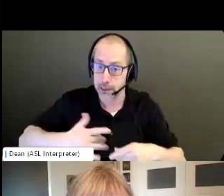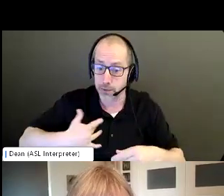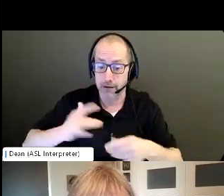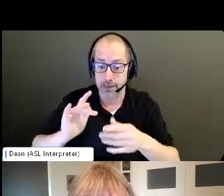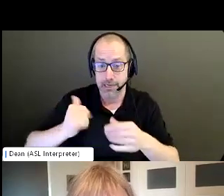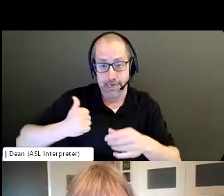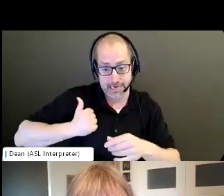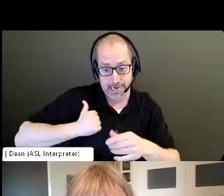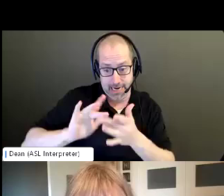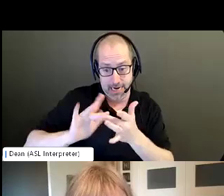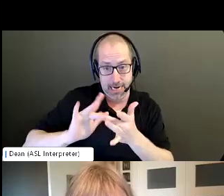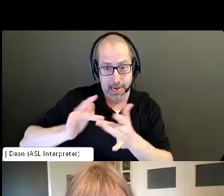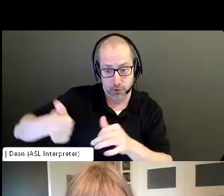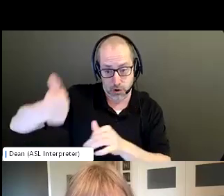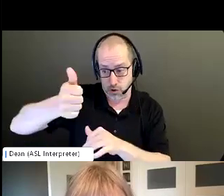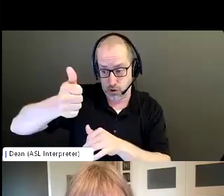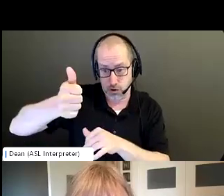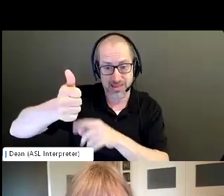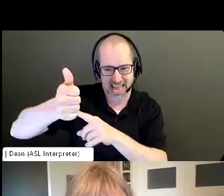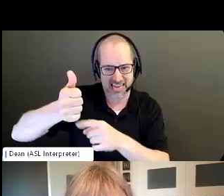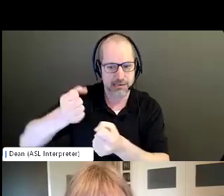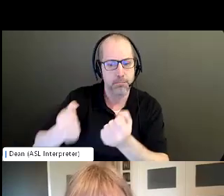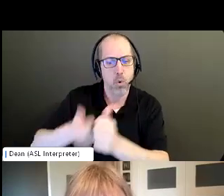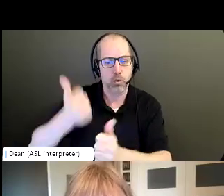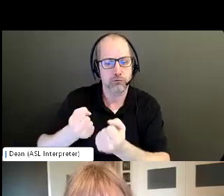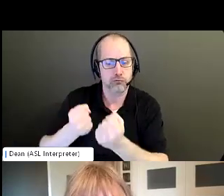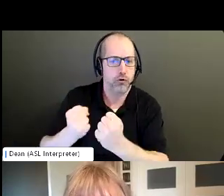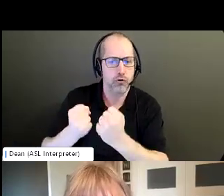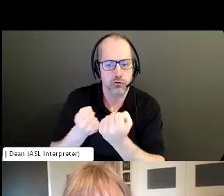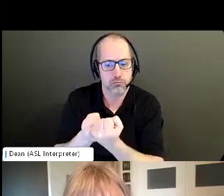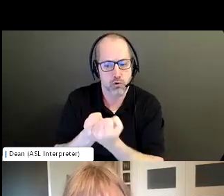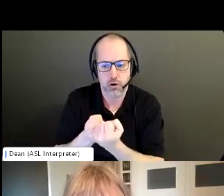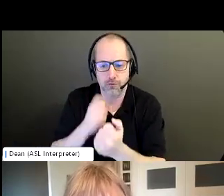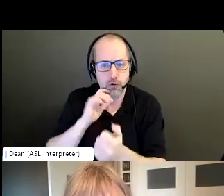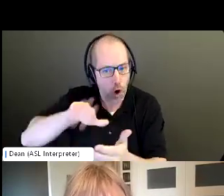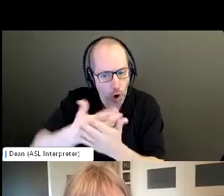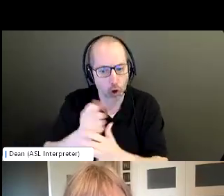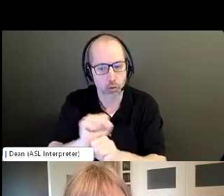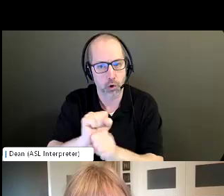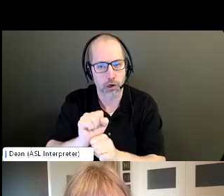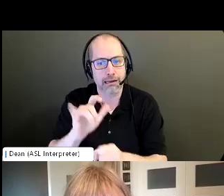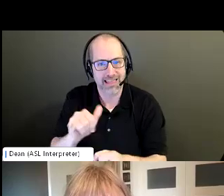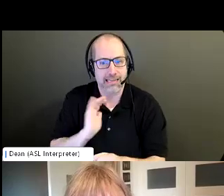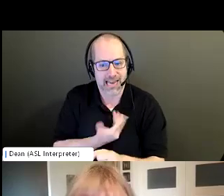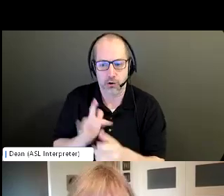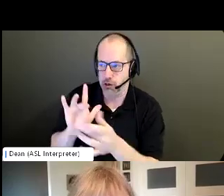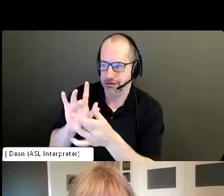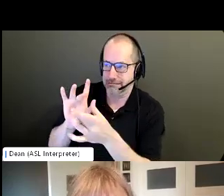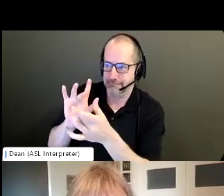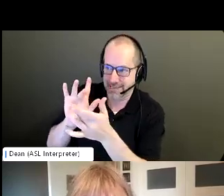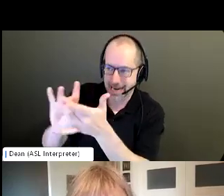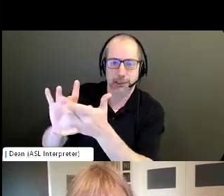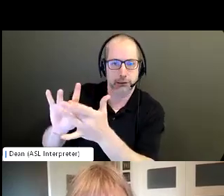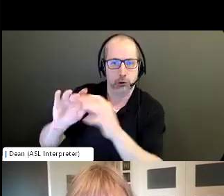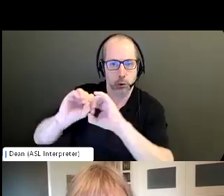providing the backbone of support, really, for all the work that happens. It's our connector organization. It doesn't